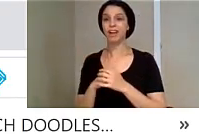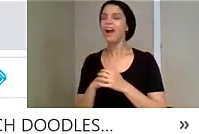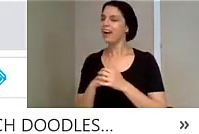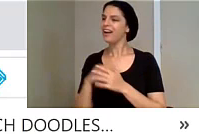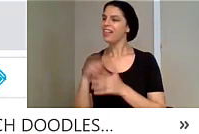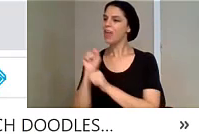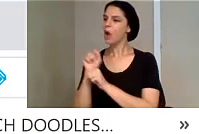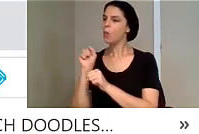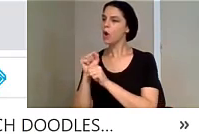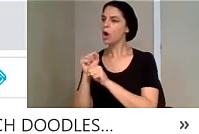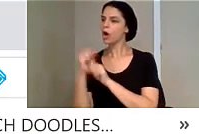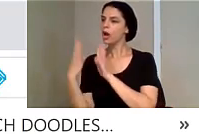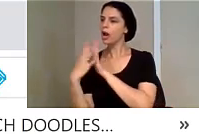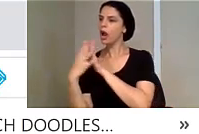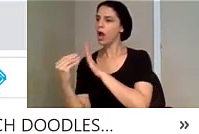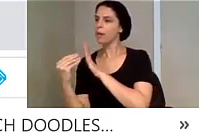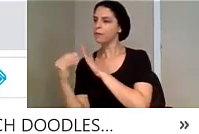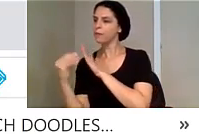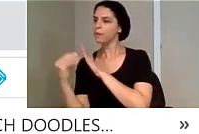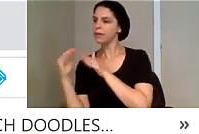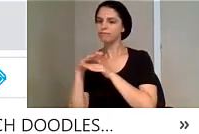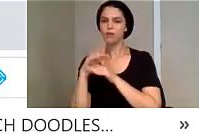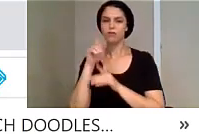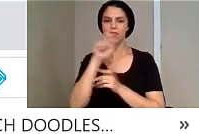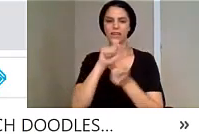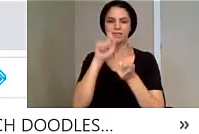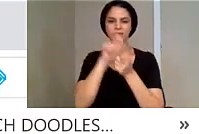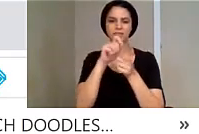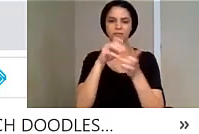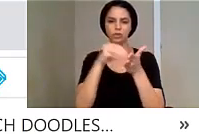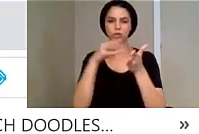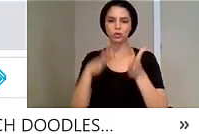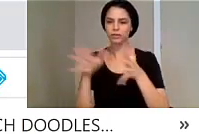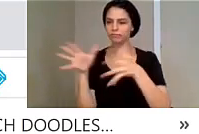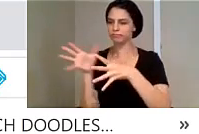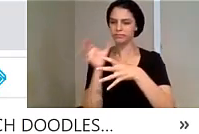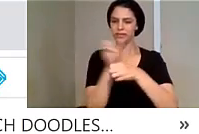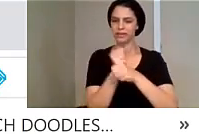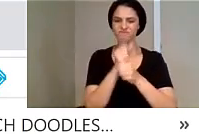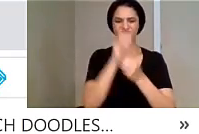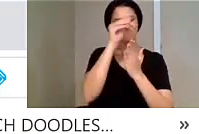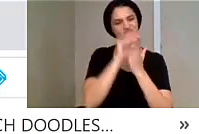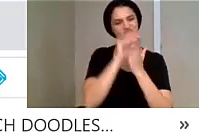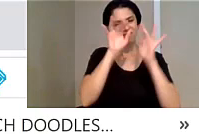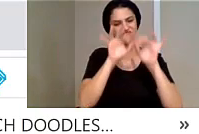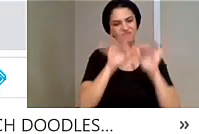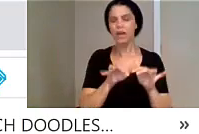assignment for them to edit, put content into, and then submit back.